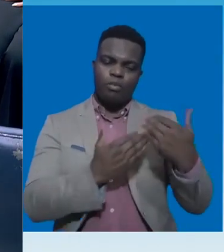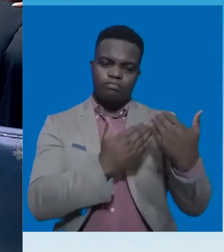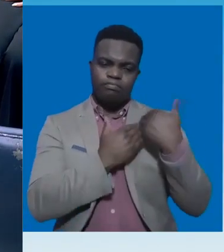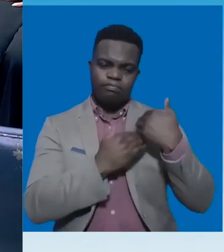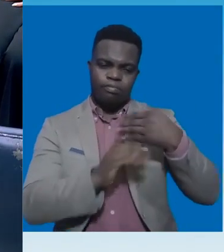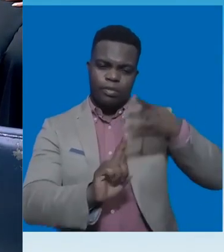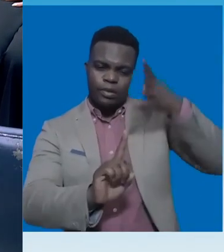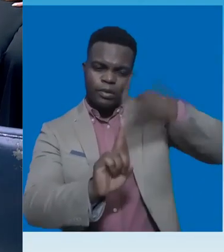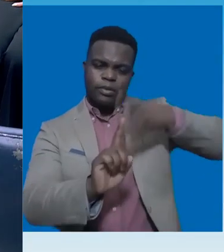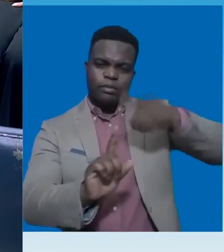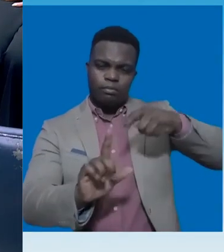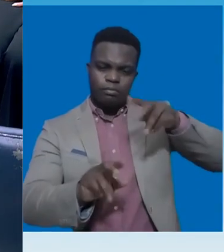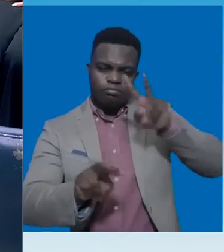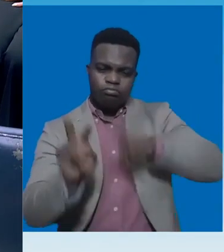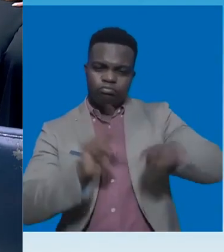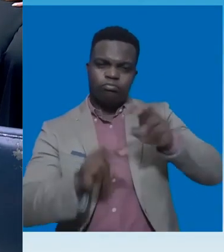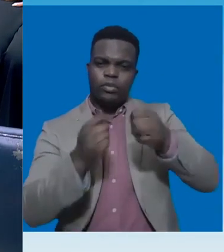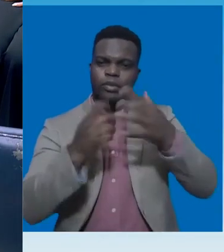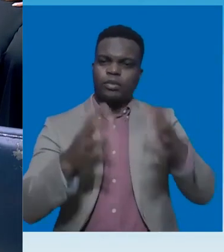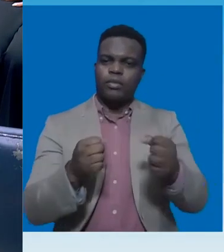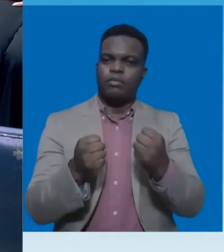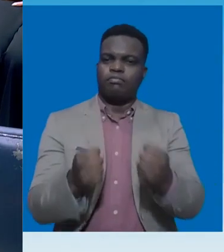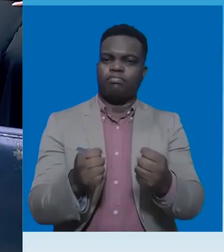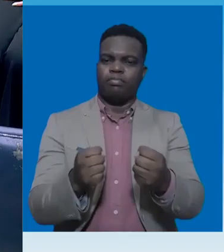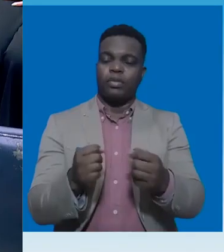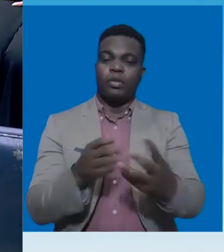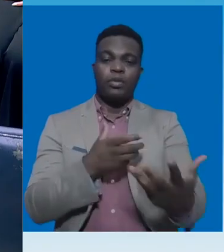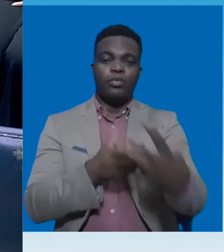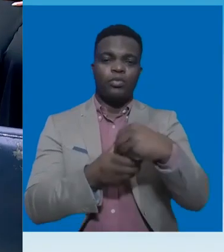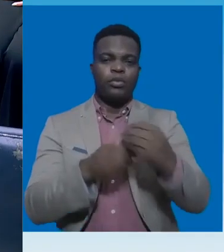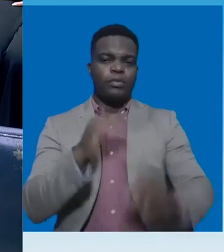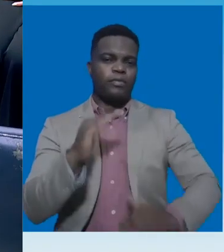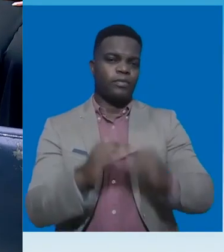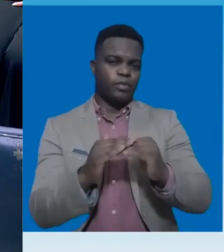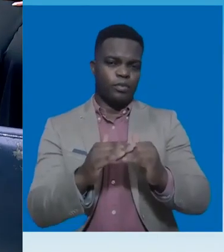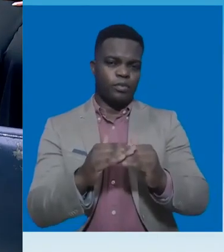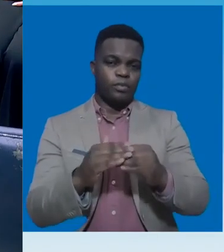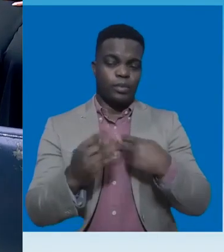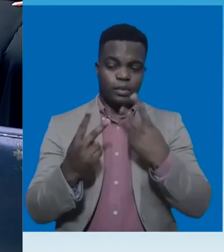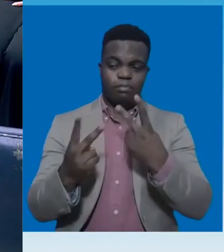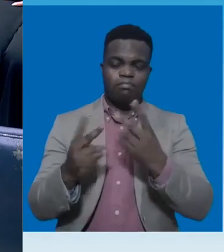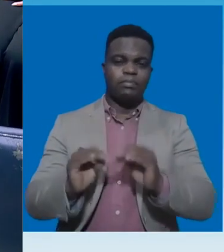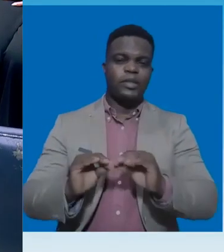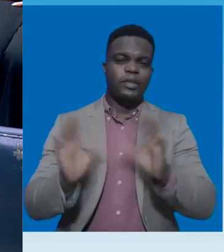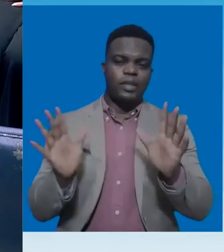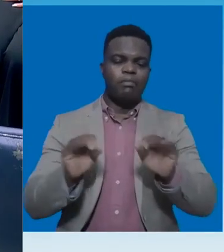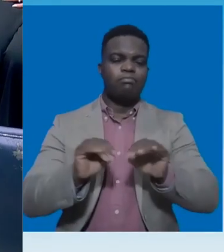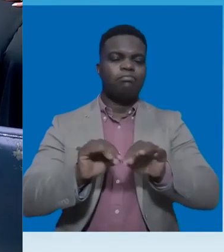on the ground. Therefore, UNDIS 2.0 should continue